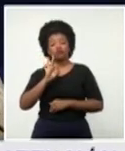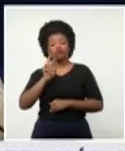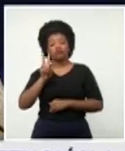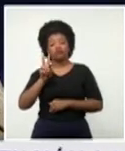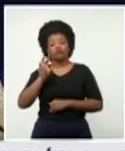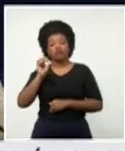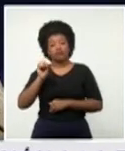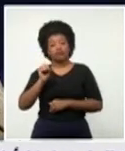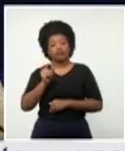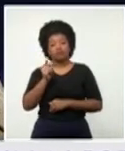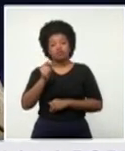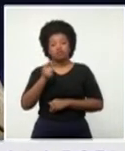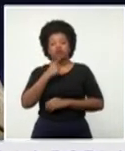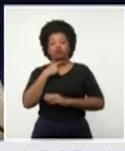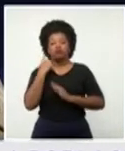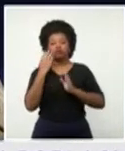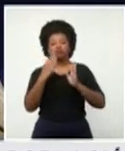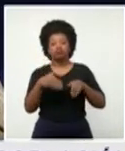113,820 deaths.